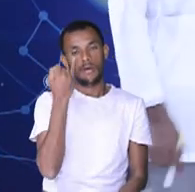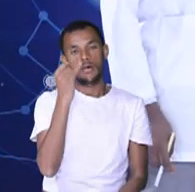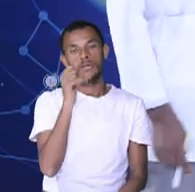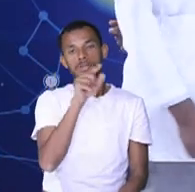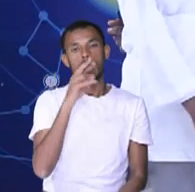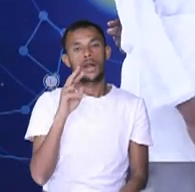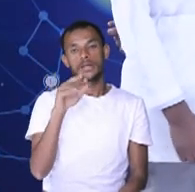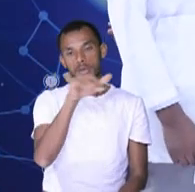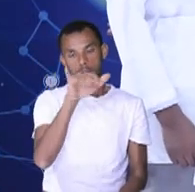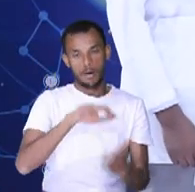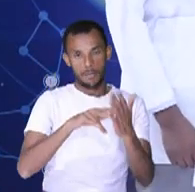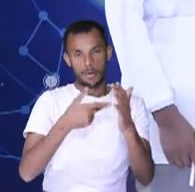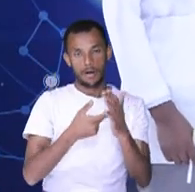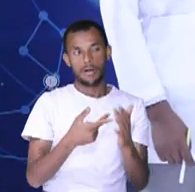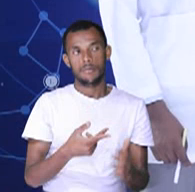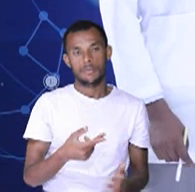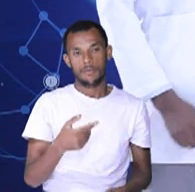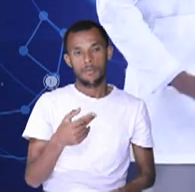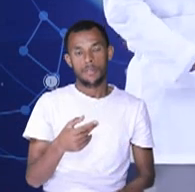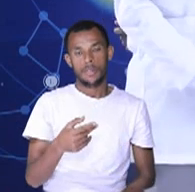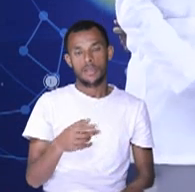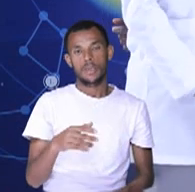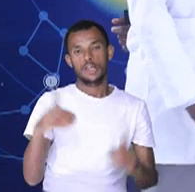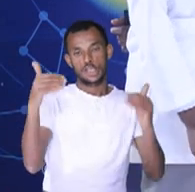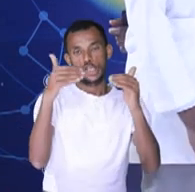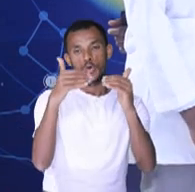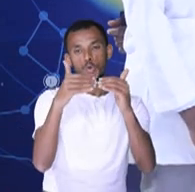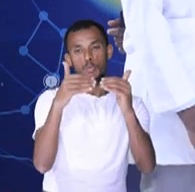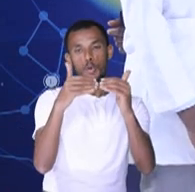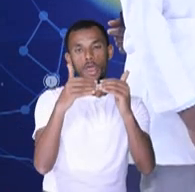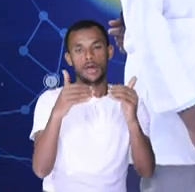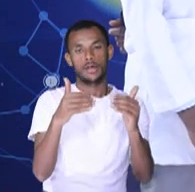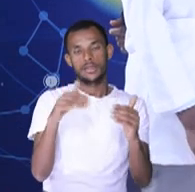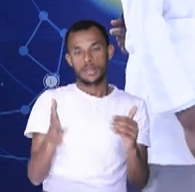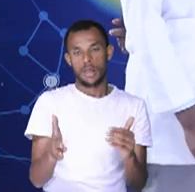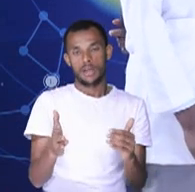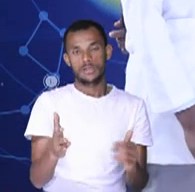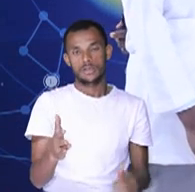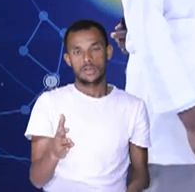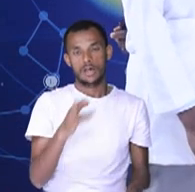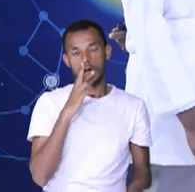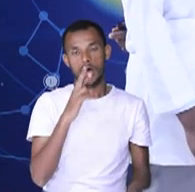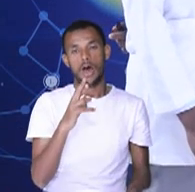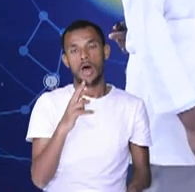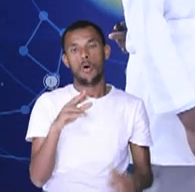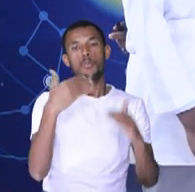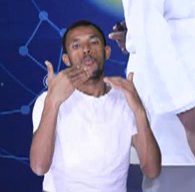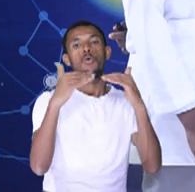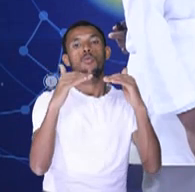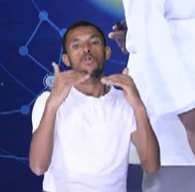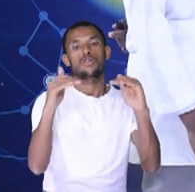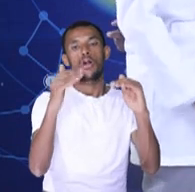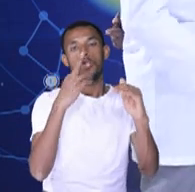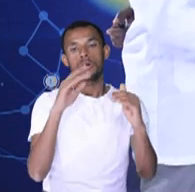are similar, meaning if they are similar, the corresponding sides are proportional or they